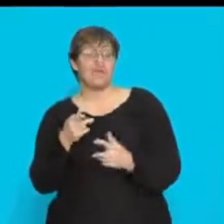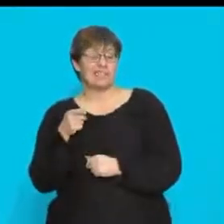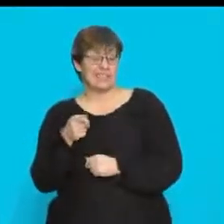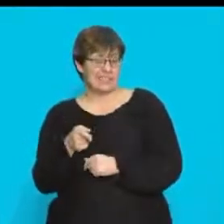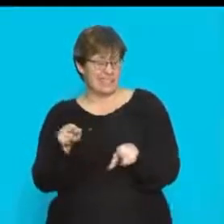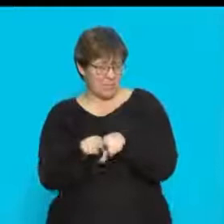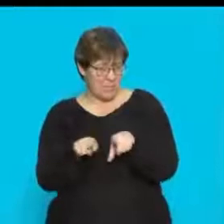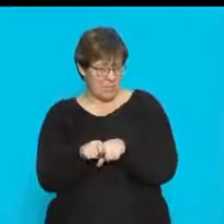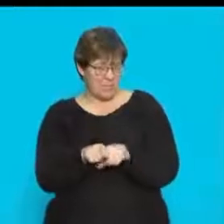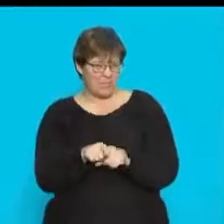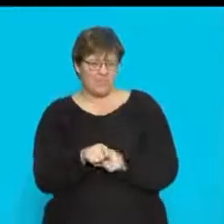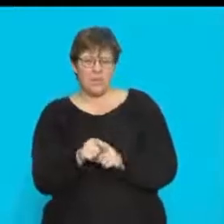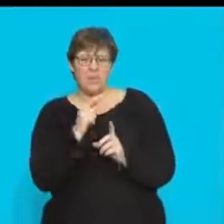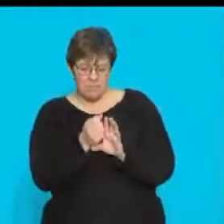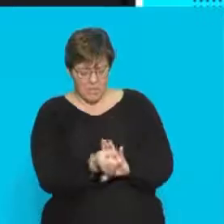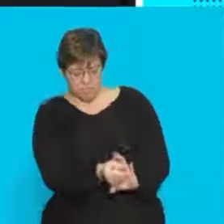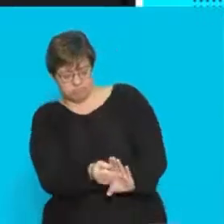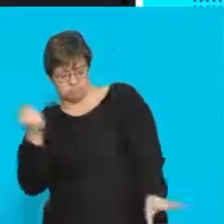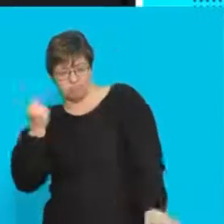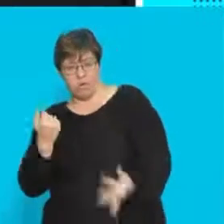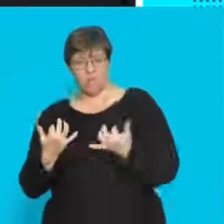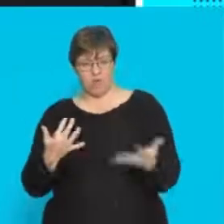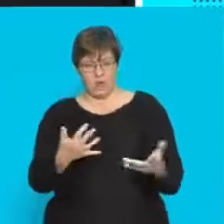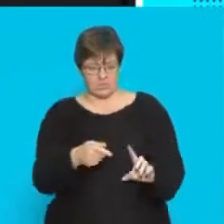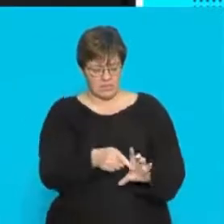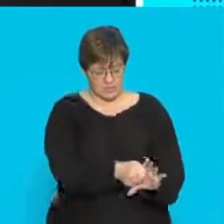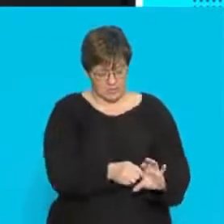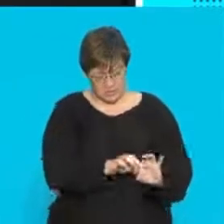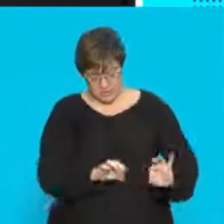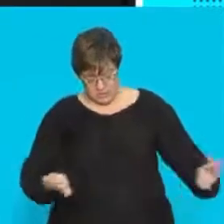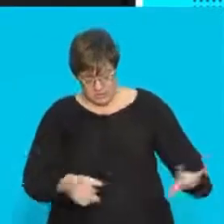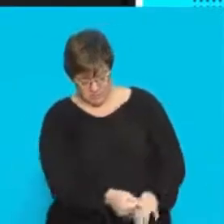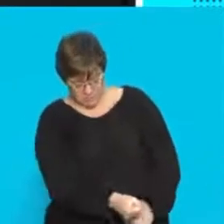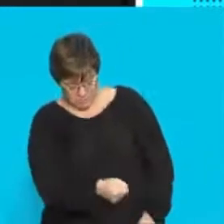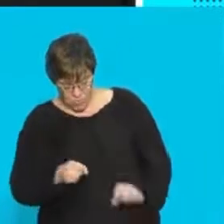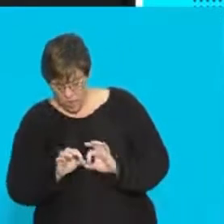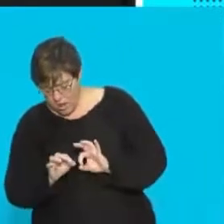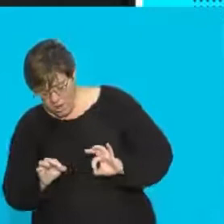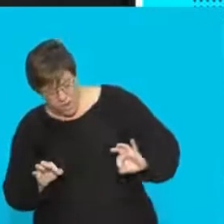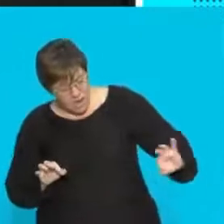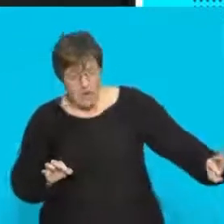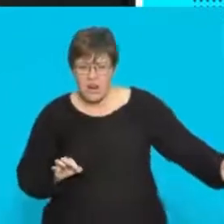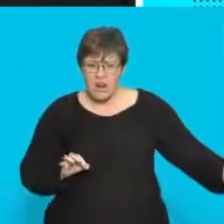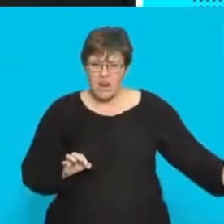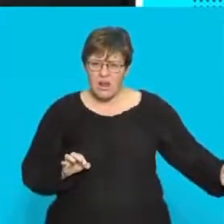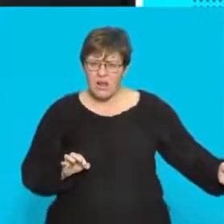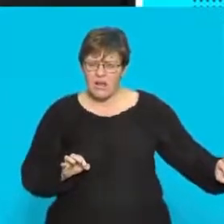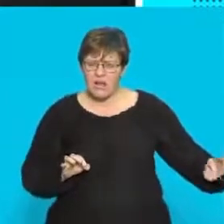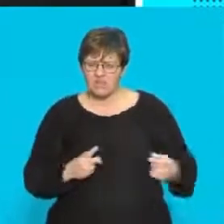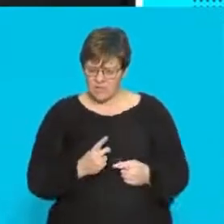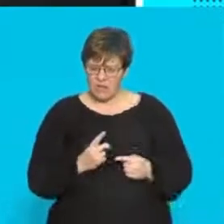grass. I don't know if I pull out grass. So I take a piece of grass and I pull it, and not